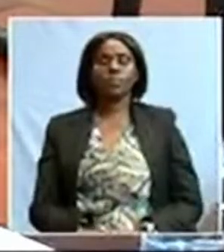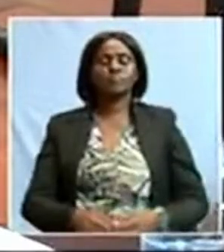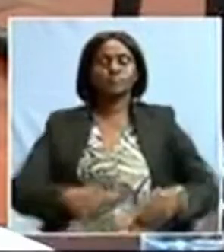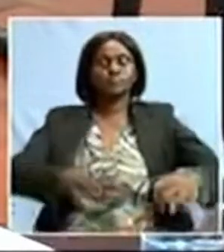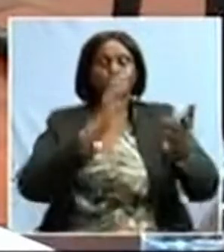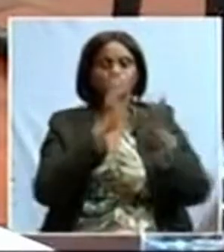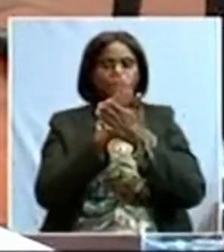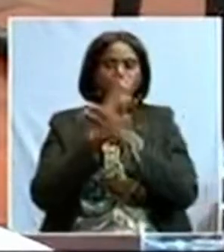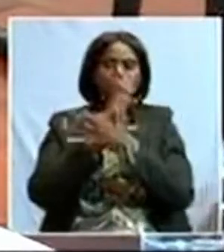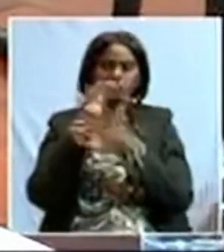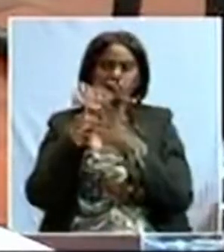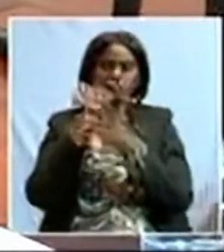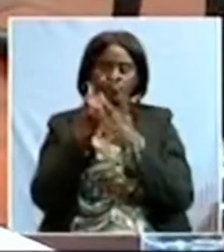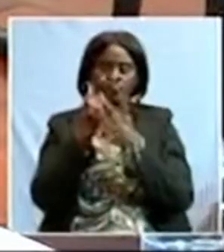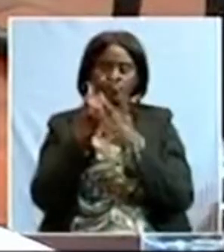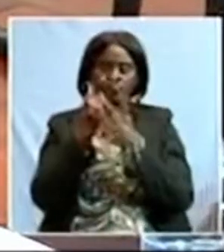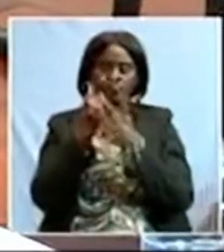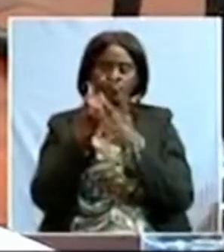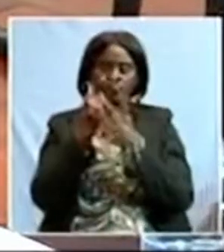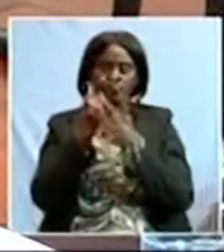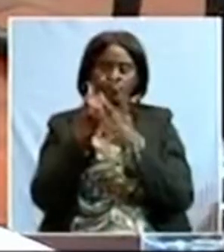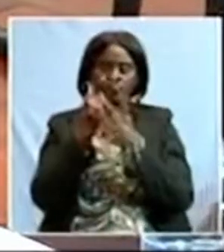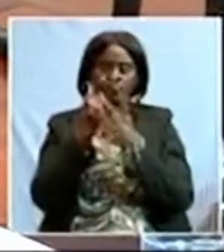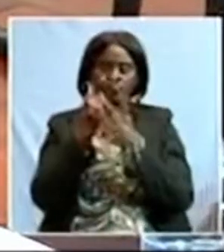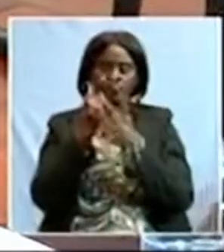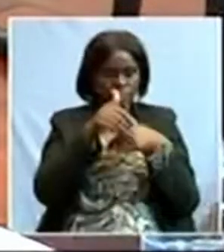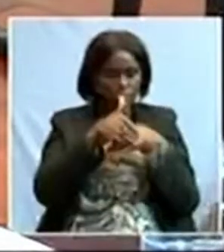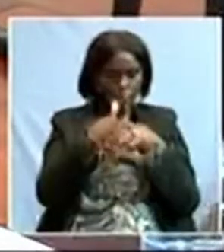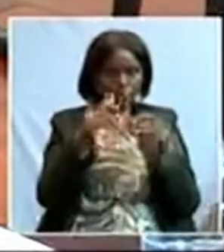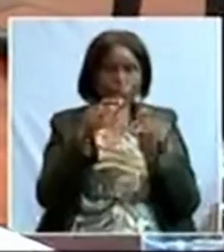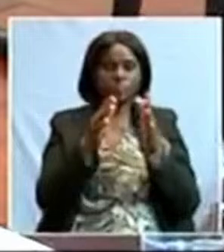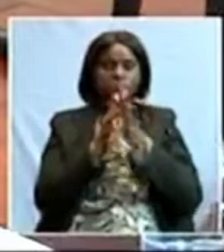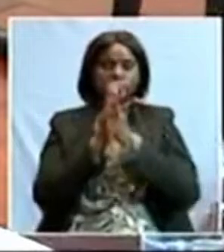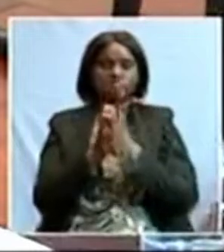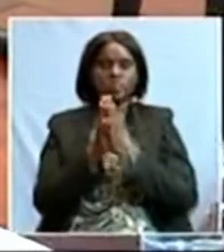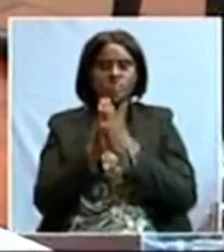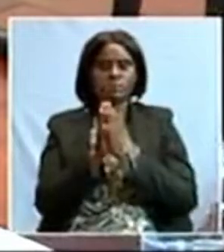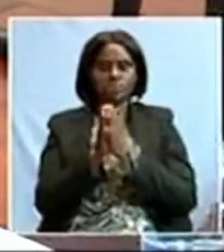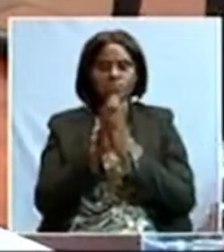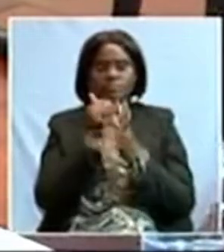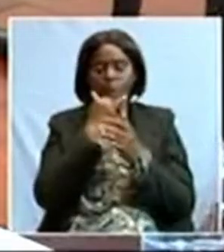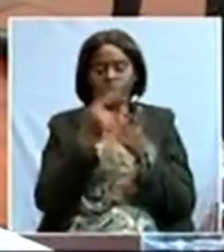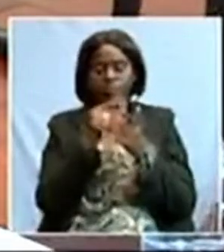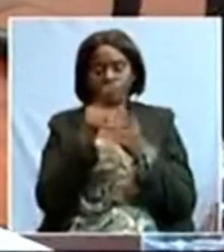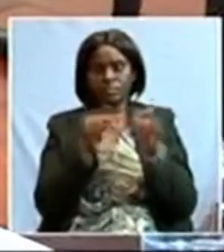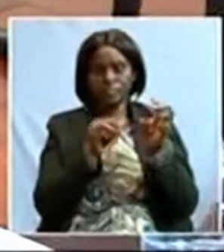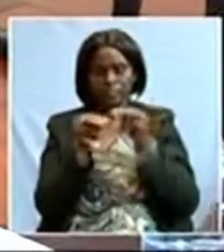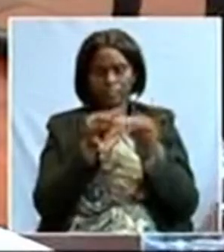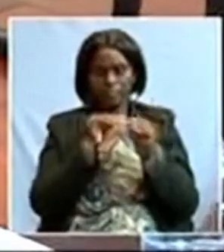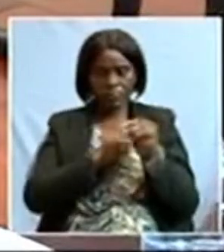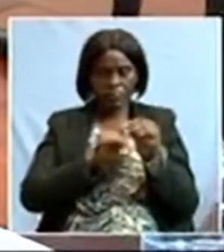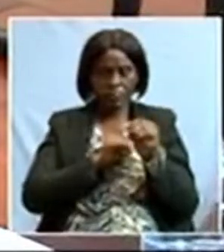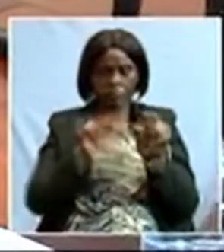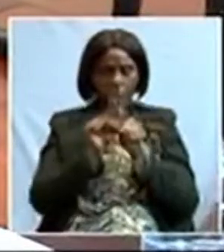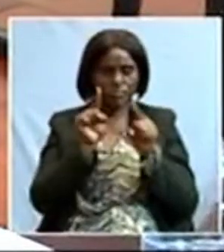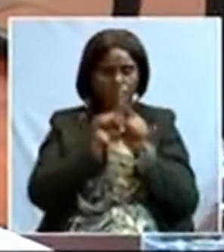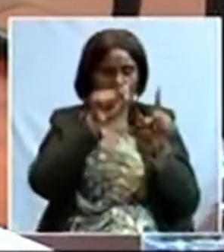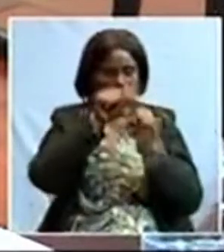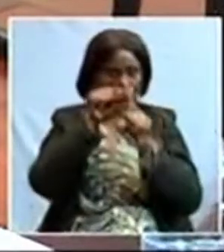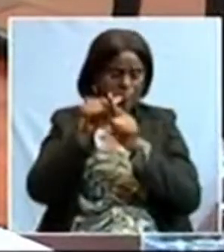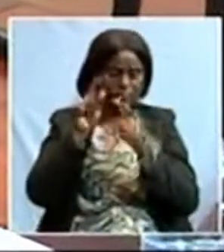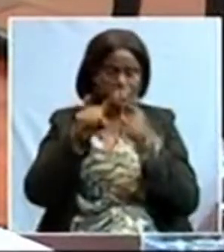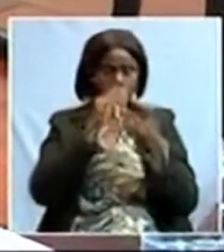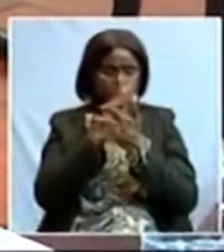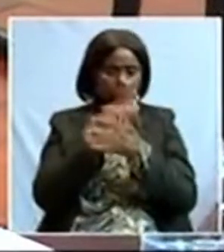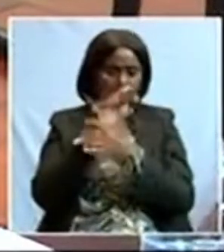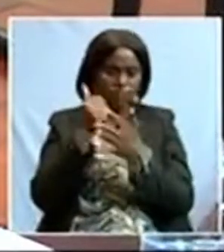Eliminate all unvaccinated and unregistered dogs. Cause of the query. Management regrets that the set target to